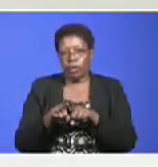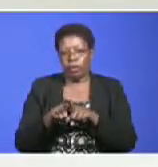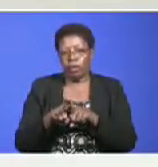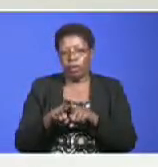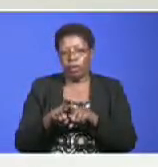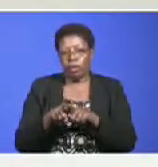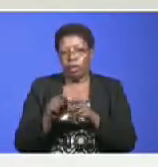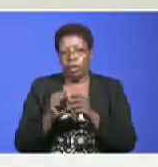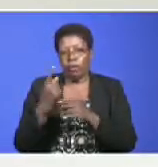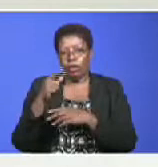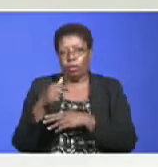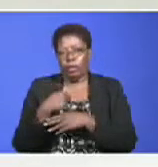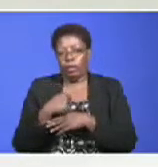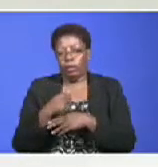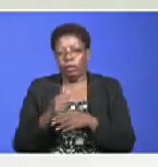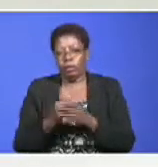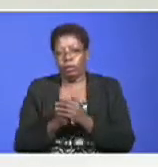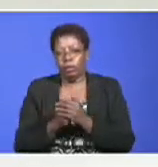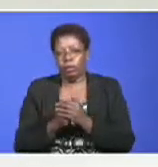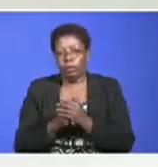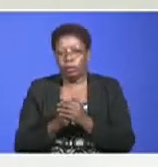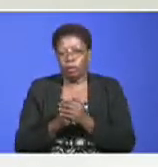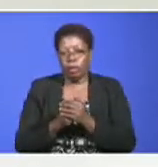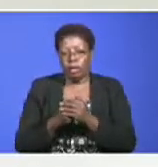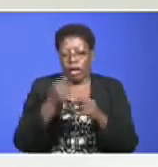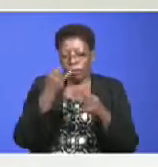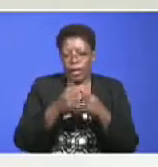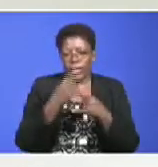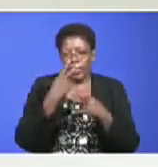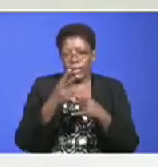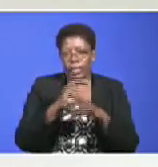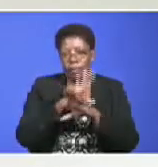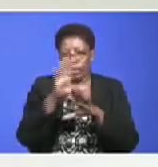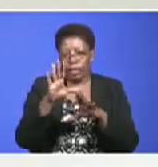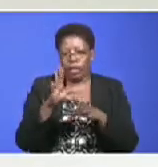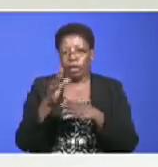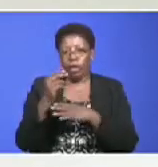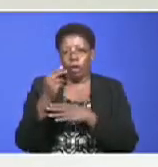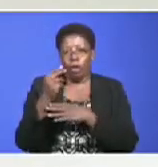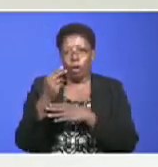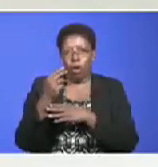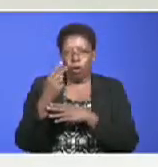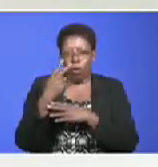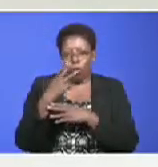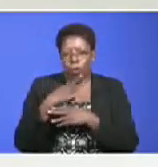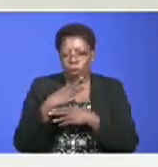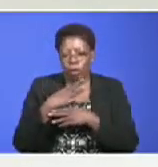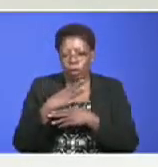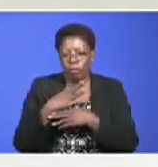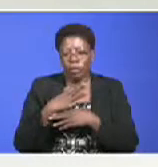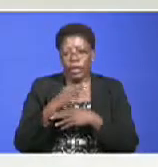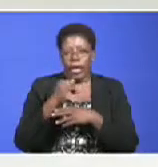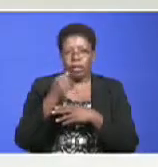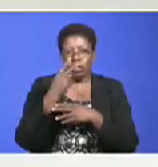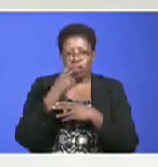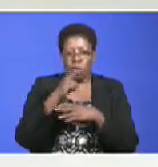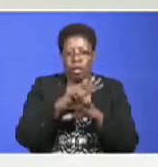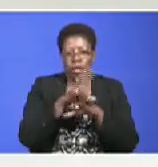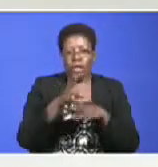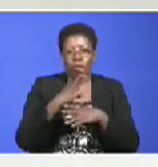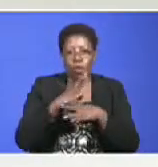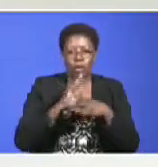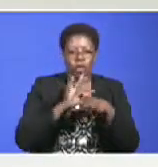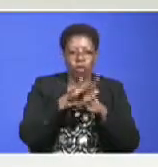so far. You know, for me, I've just finally seen some clear water. It was really awesome. I went to Clearwater Beach earlier in the year, and I thought I was going to see clear water, and it wasn't really